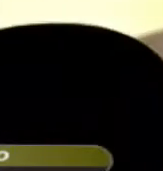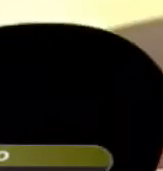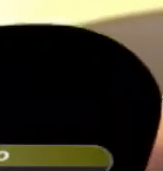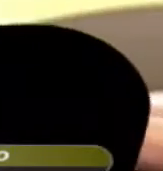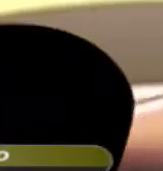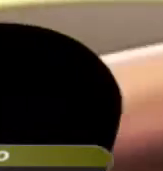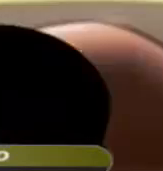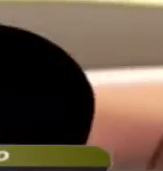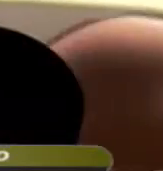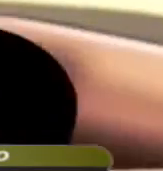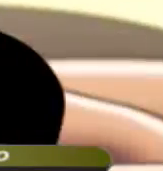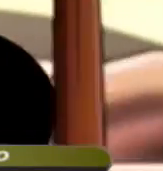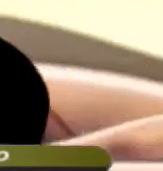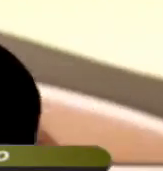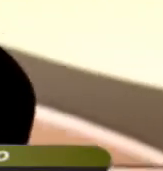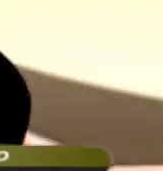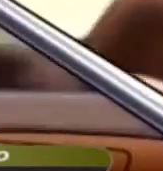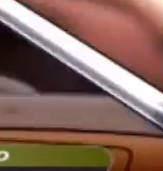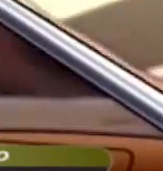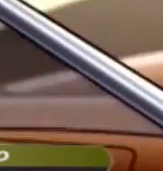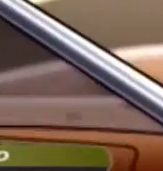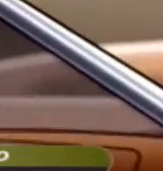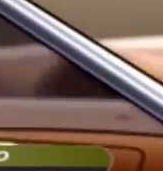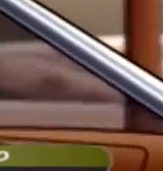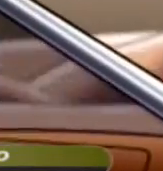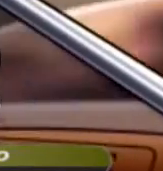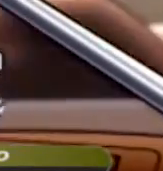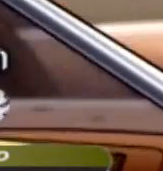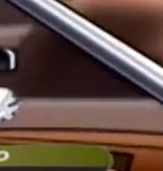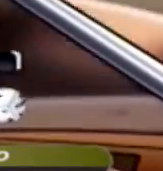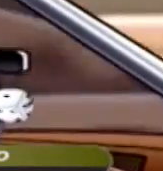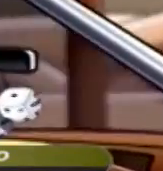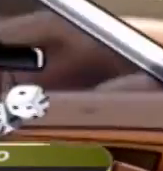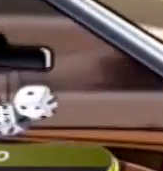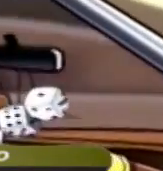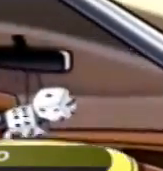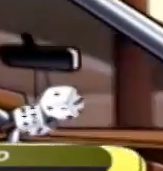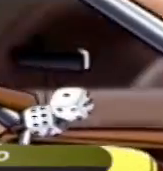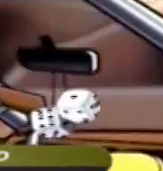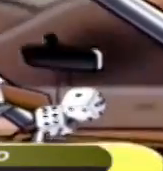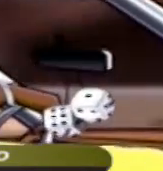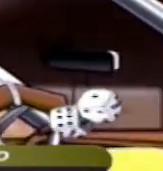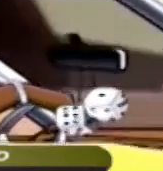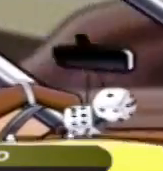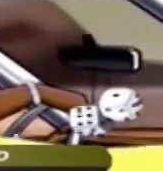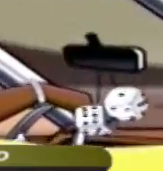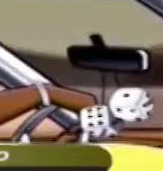Pamela, make you forgive me, oh. Every day you make my life uneasy.